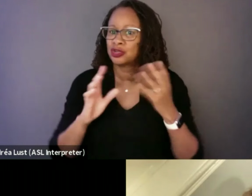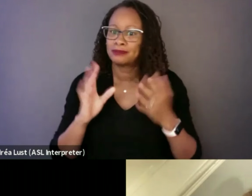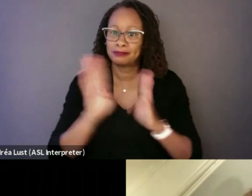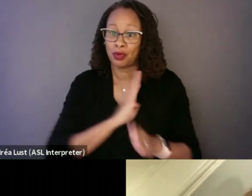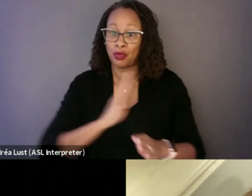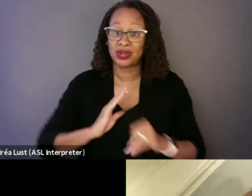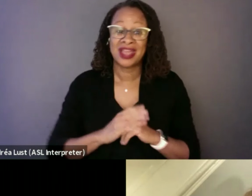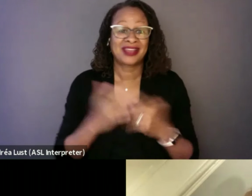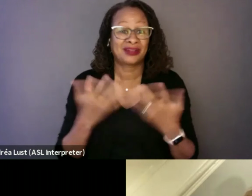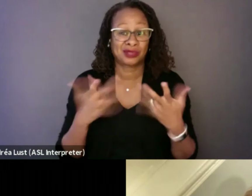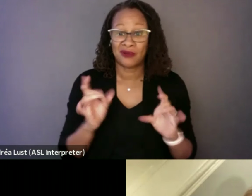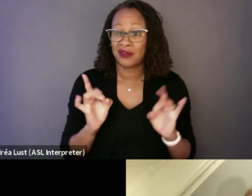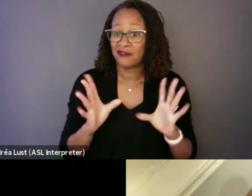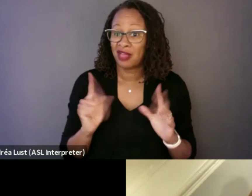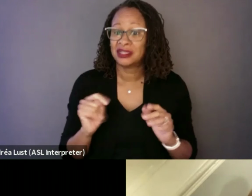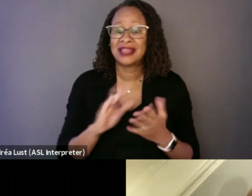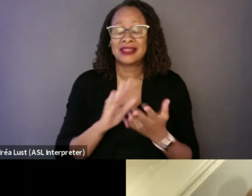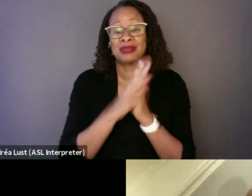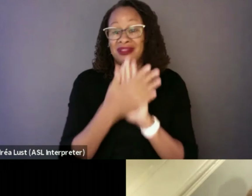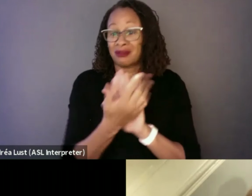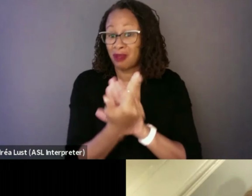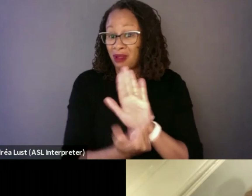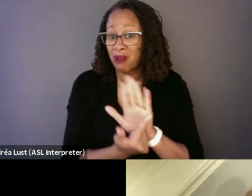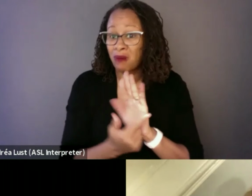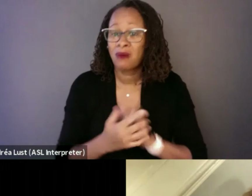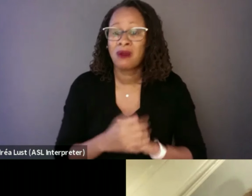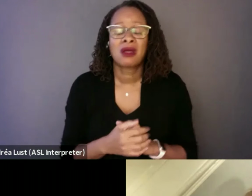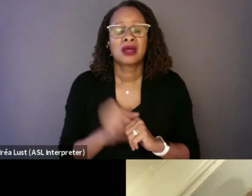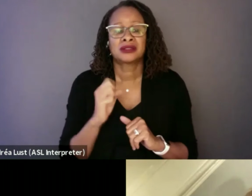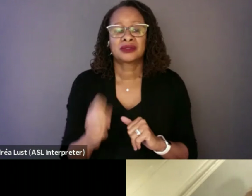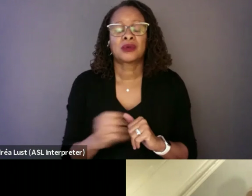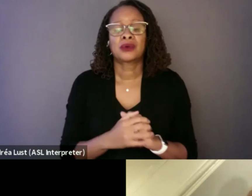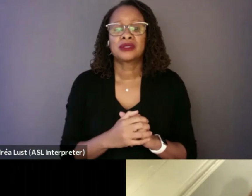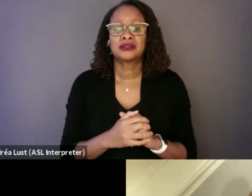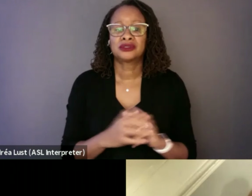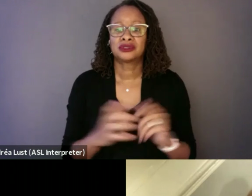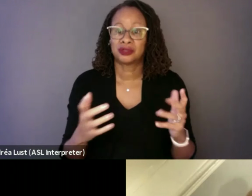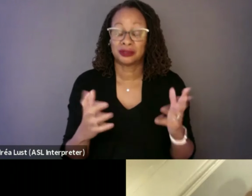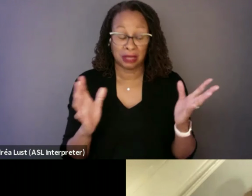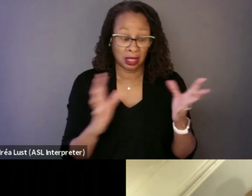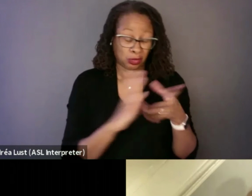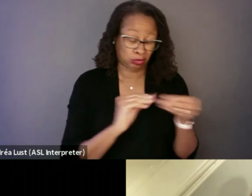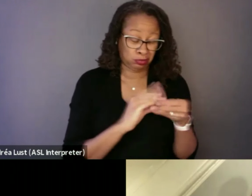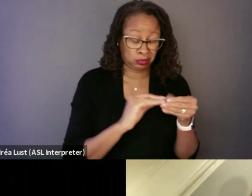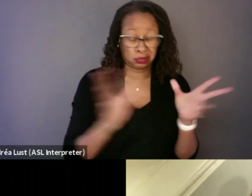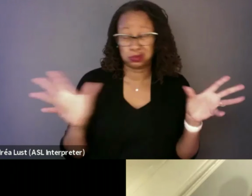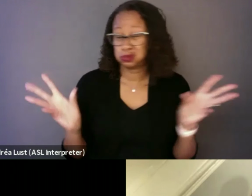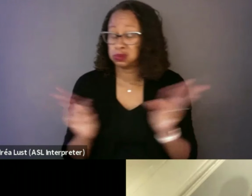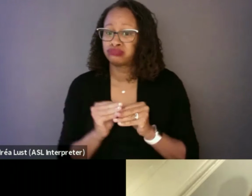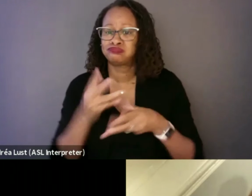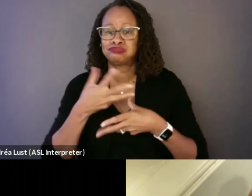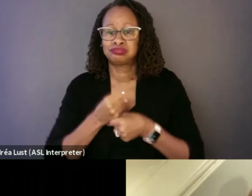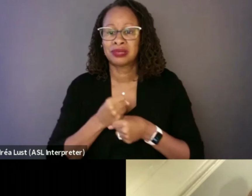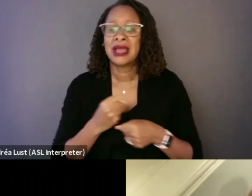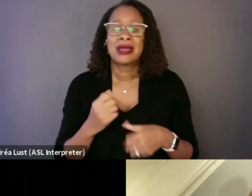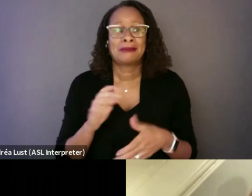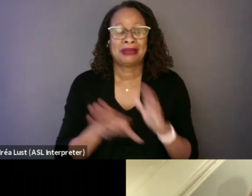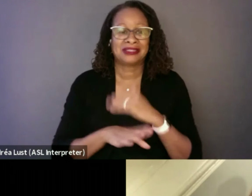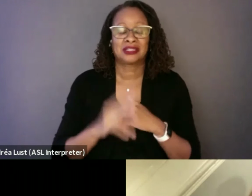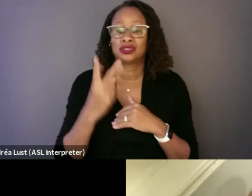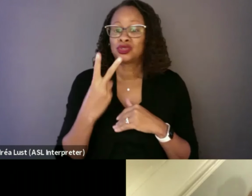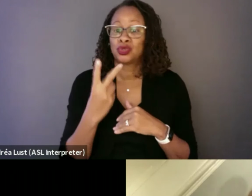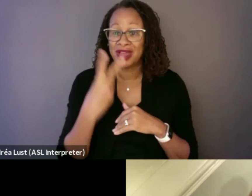had even turned into law. So to cut a long story short, basically it was a 2.5 year